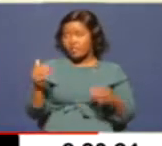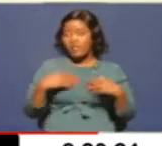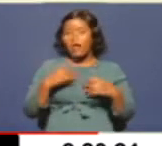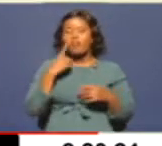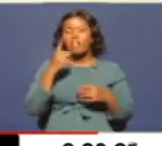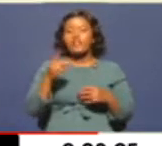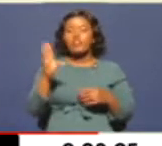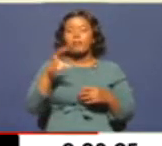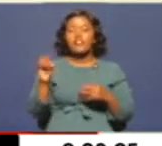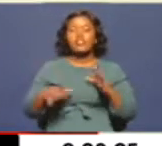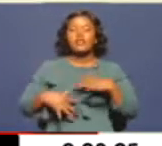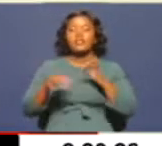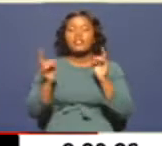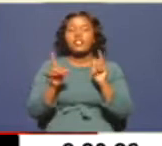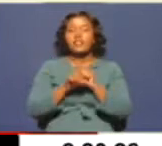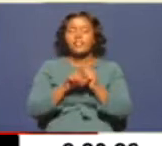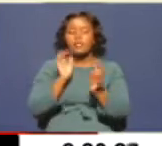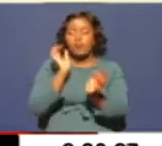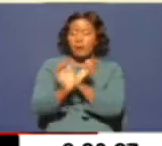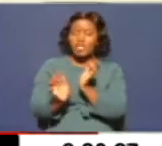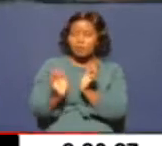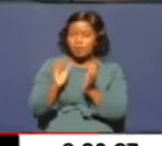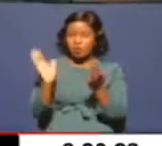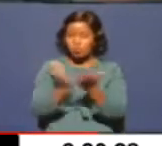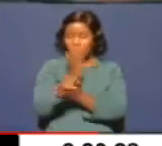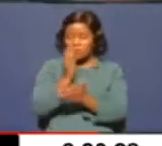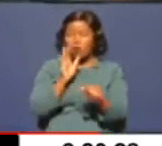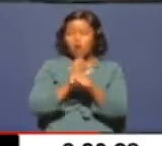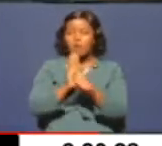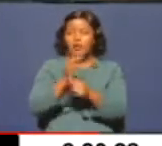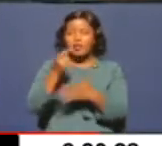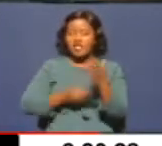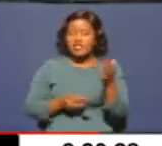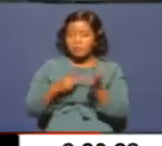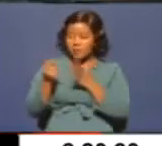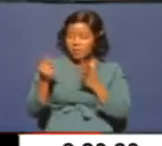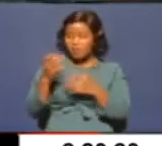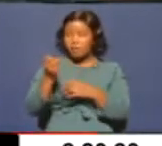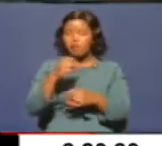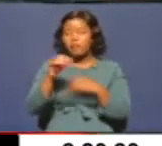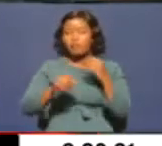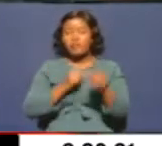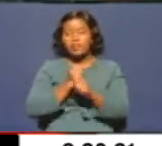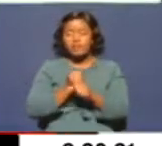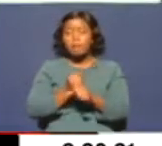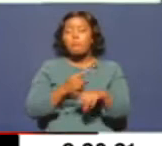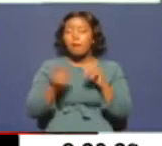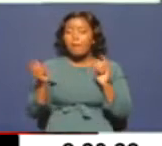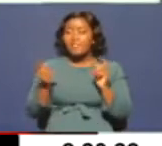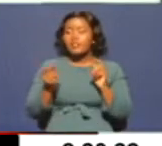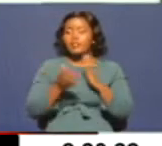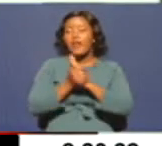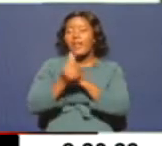interest and penalty waivers on taxes that have not been paid in 5 years. However, tax experts are faulting the